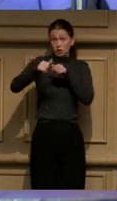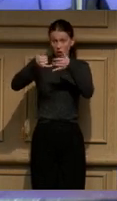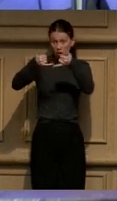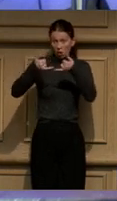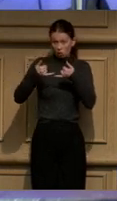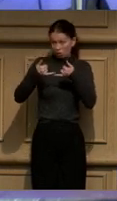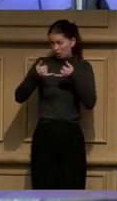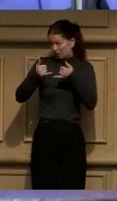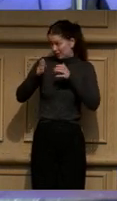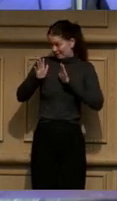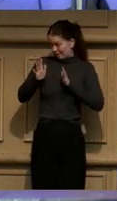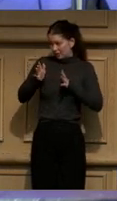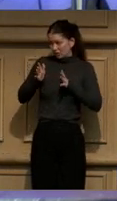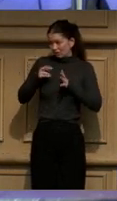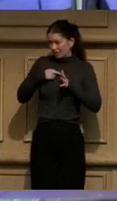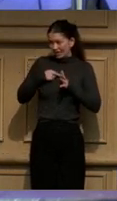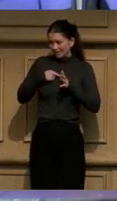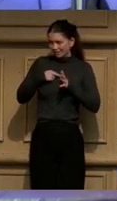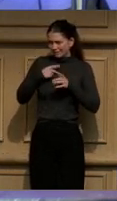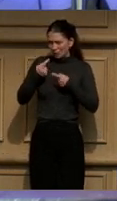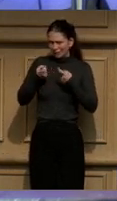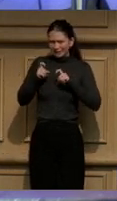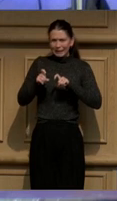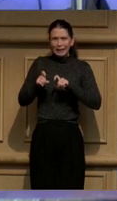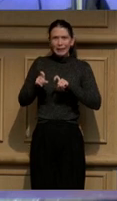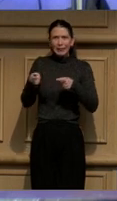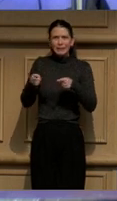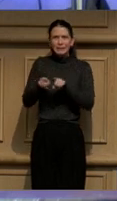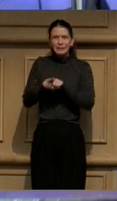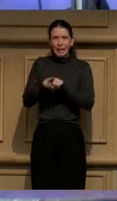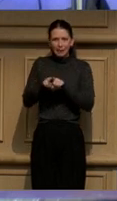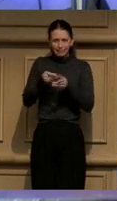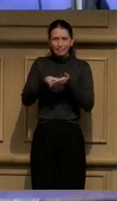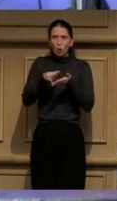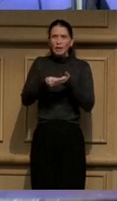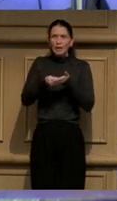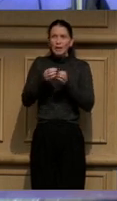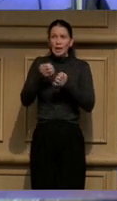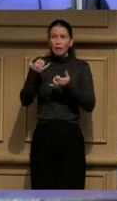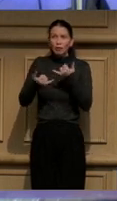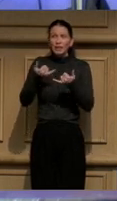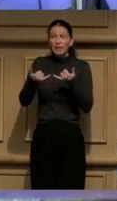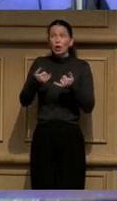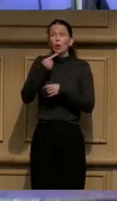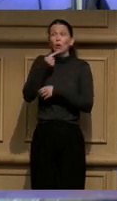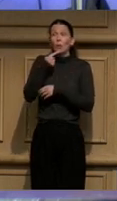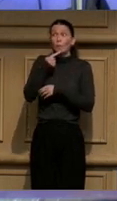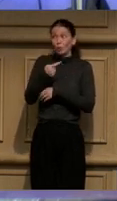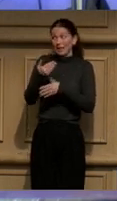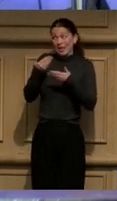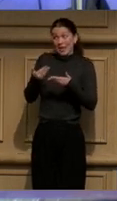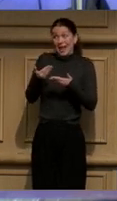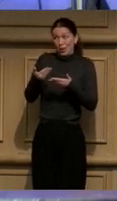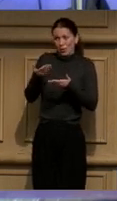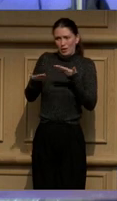or less been the same amount of money, but in those 8 years, that's bought you a lot less time. And